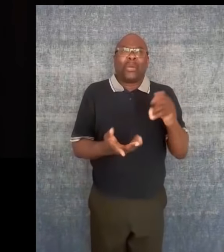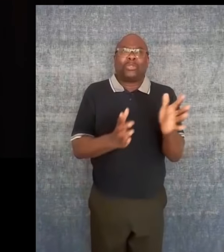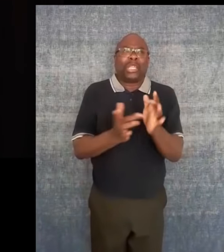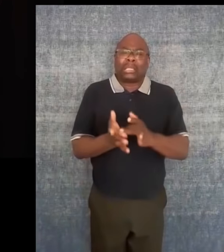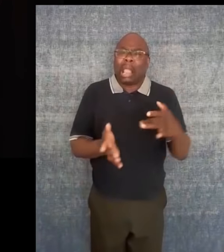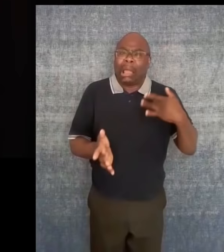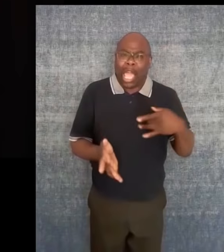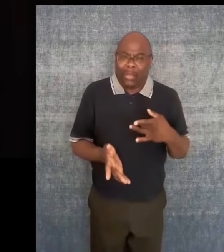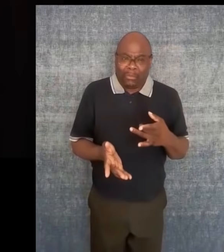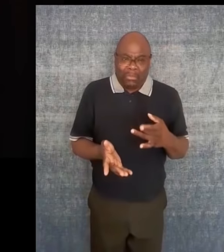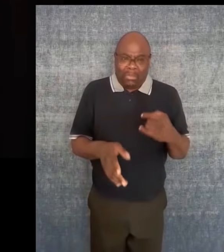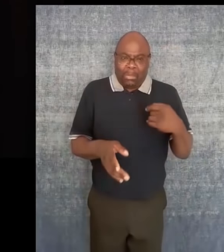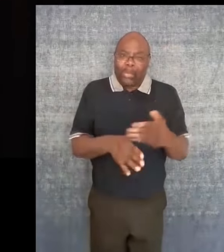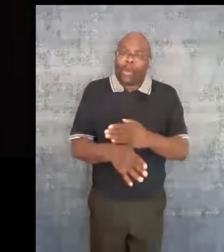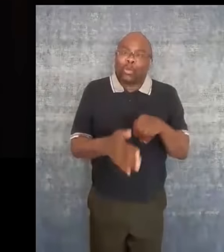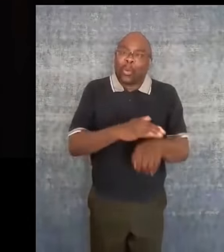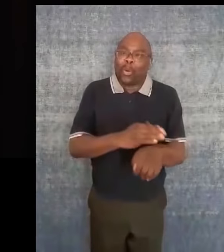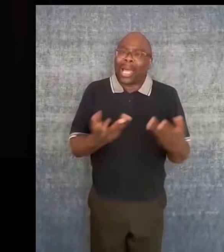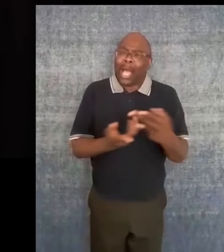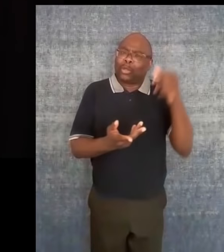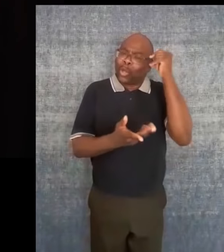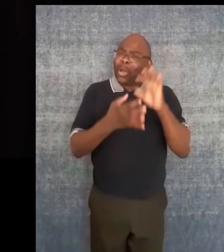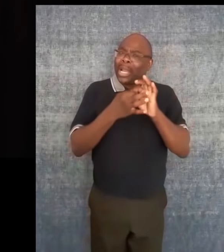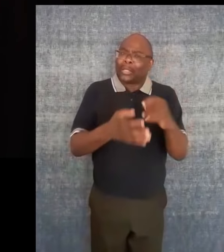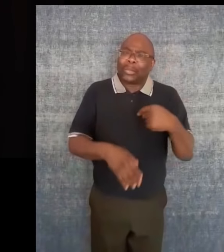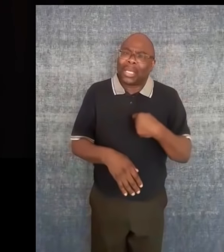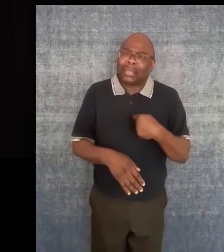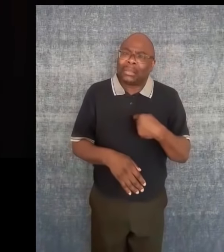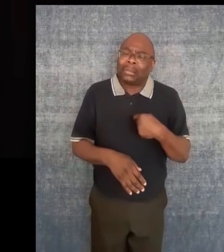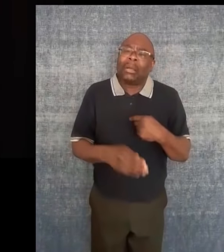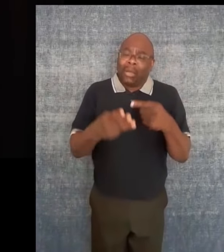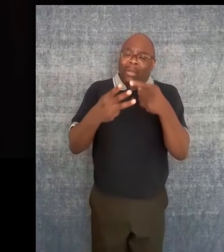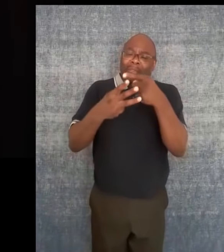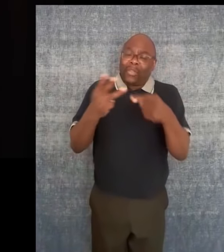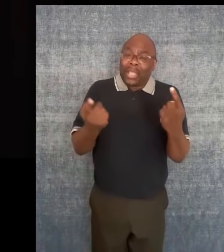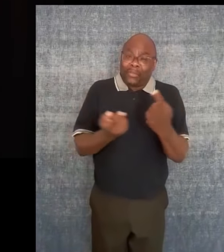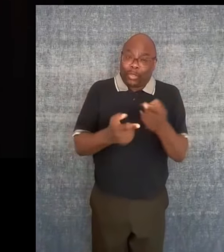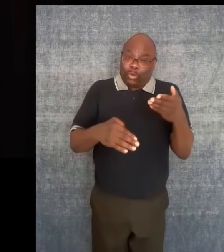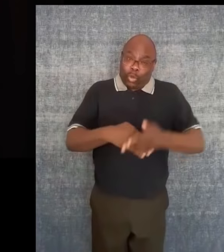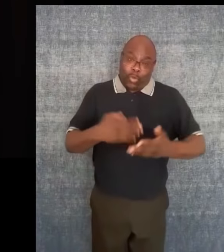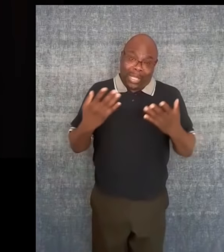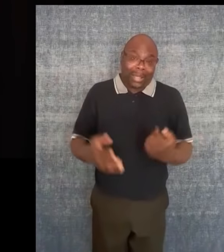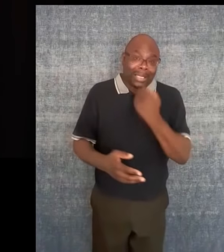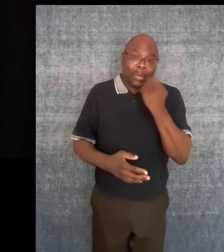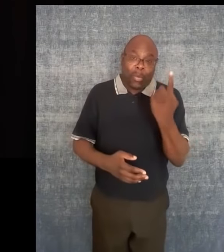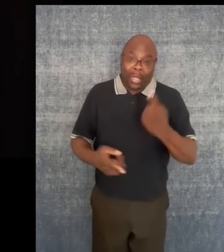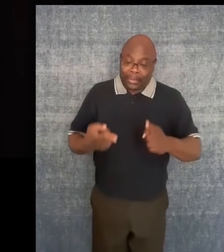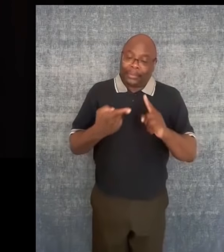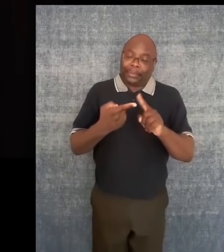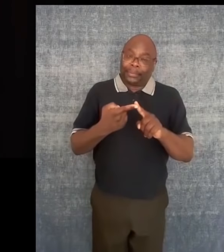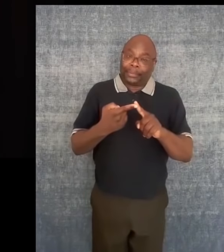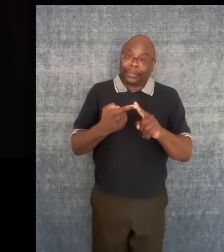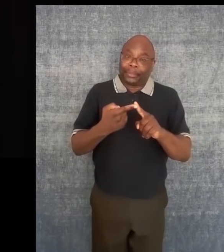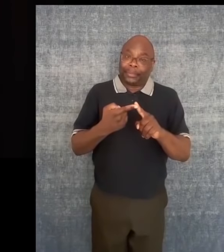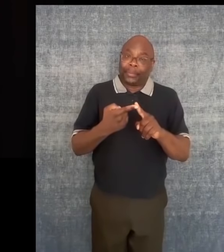it, how can I know that that's for me? Well, I want to give you three things that God is doing in this world now. The first thing is that God